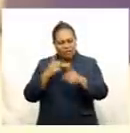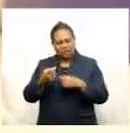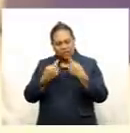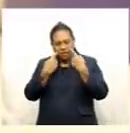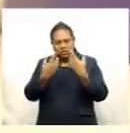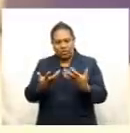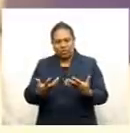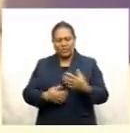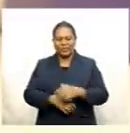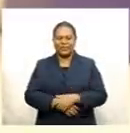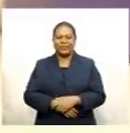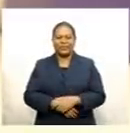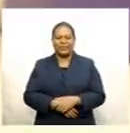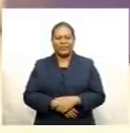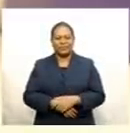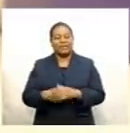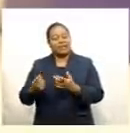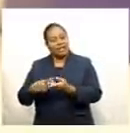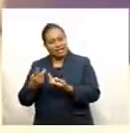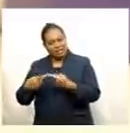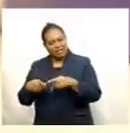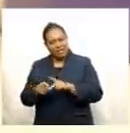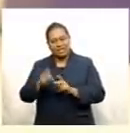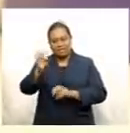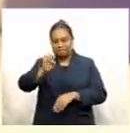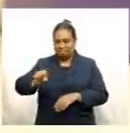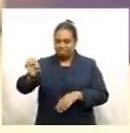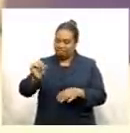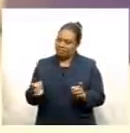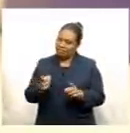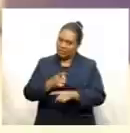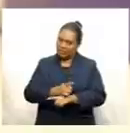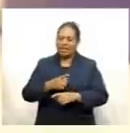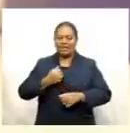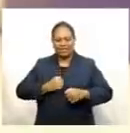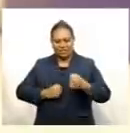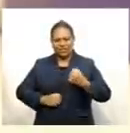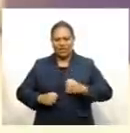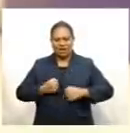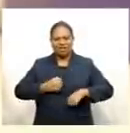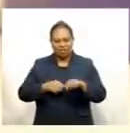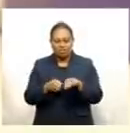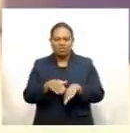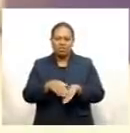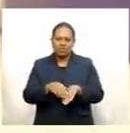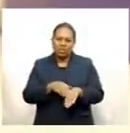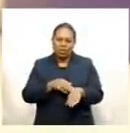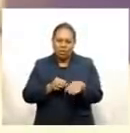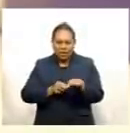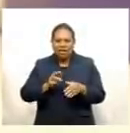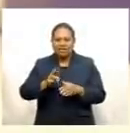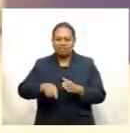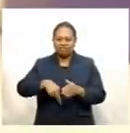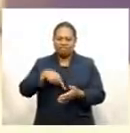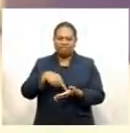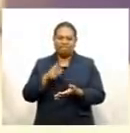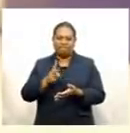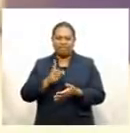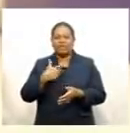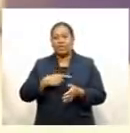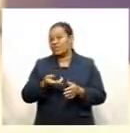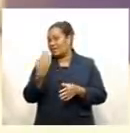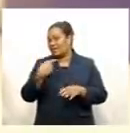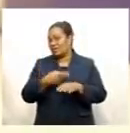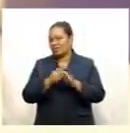Powell. Elsewhere, the euro was little changed but is struggling to recover from its fall last week. The yen